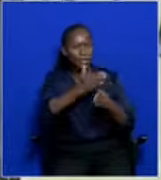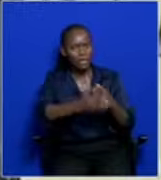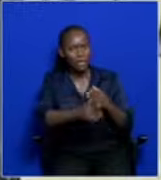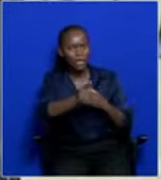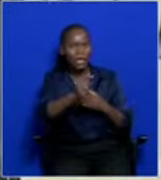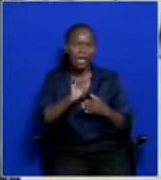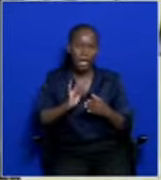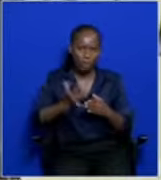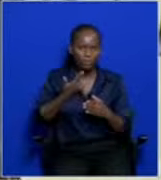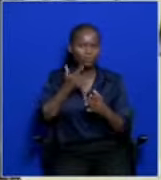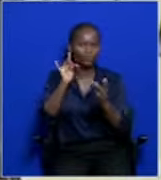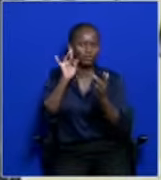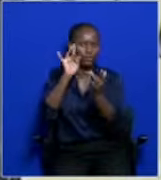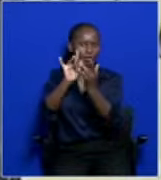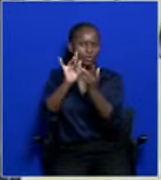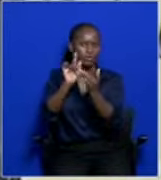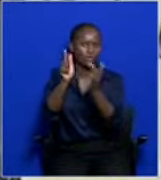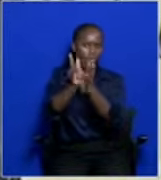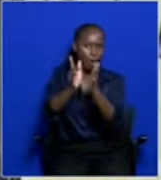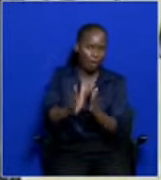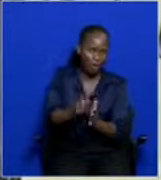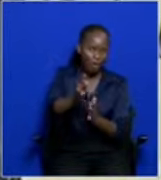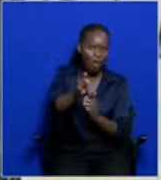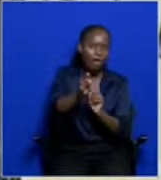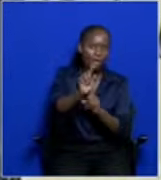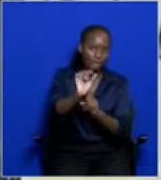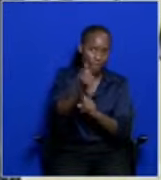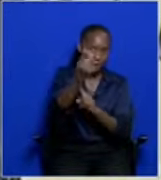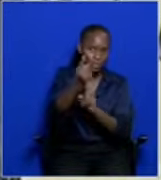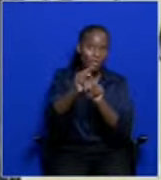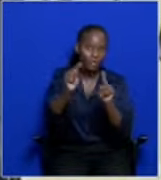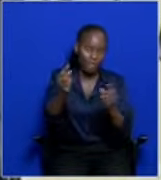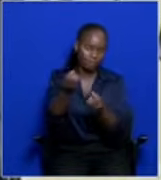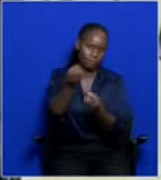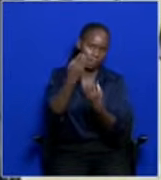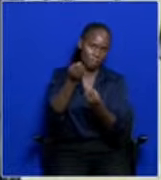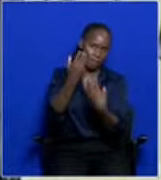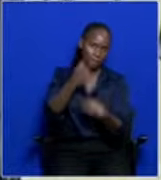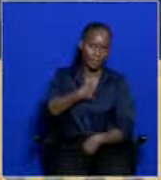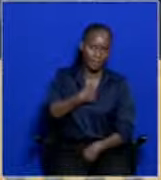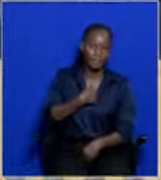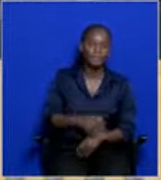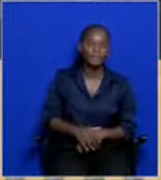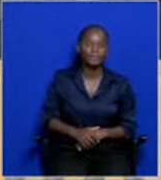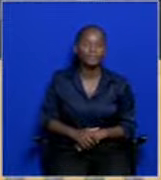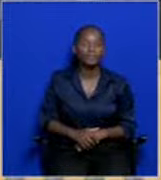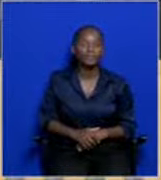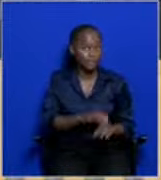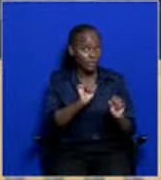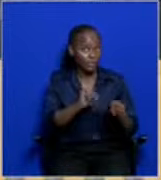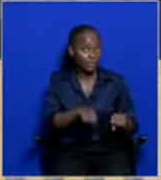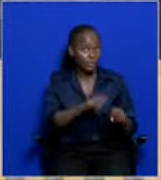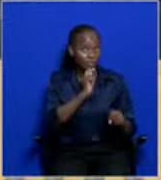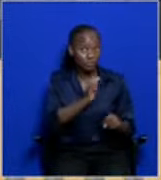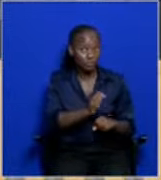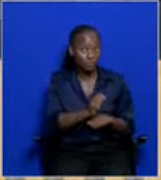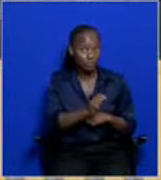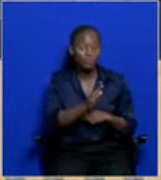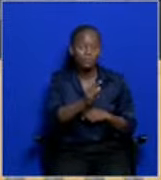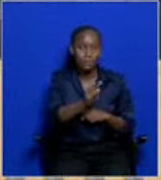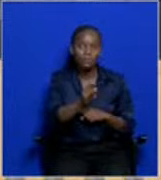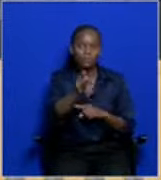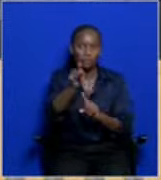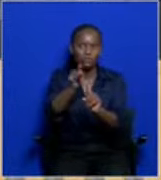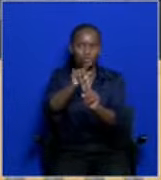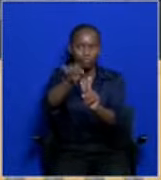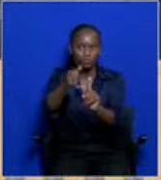back to me. And indeed, at a later stage, he came back to me because I keep on